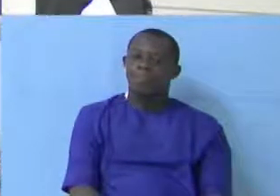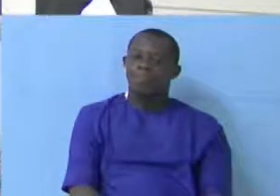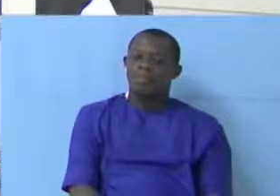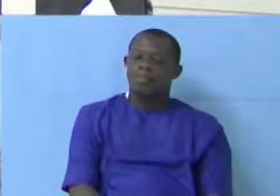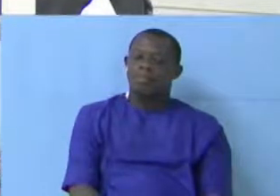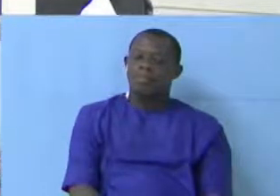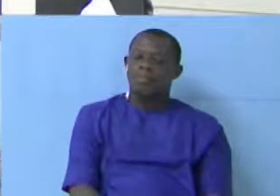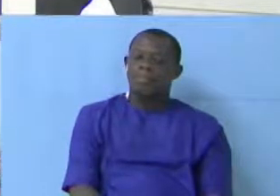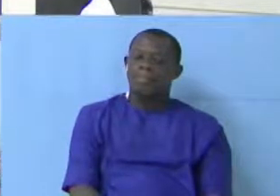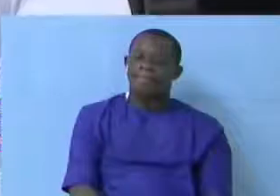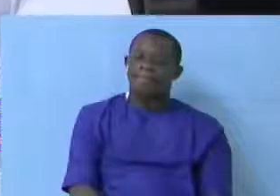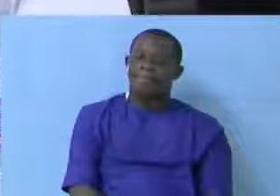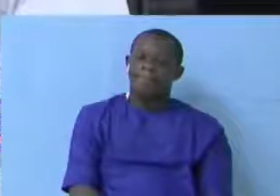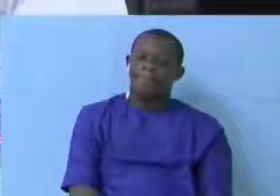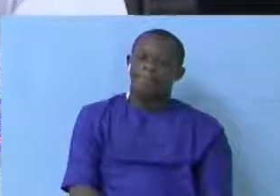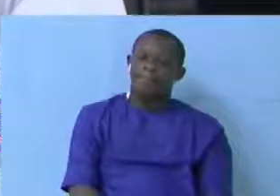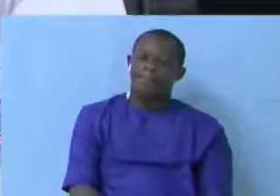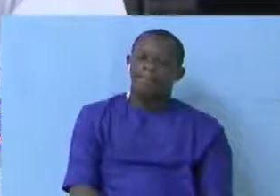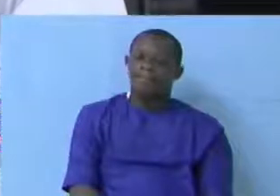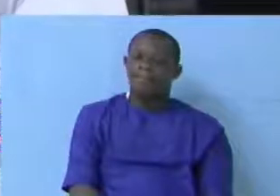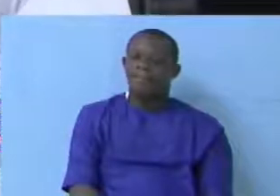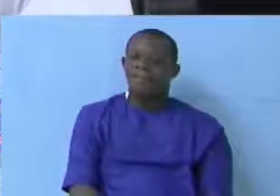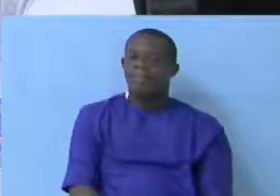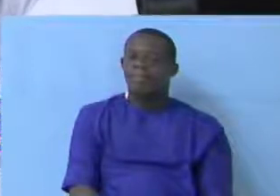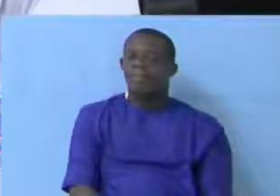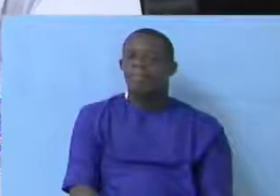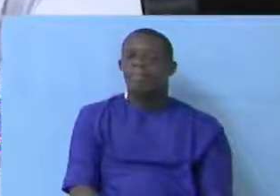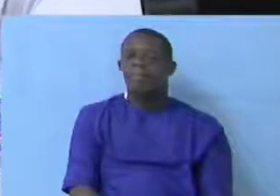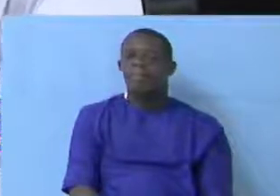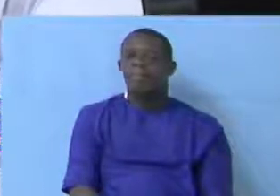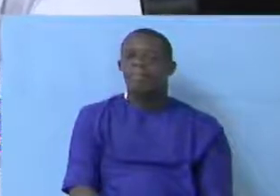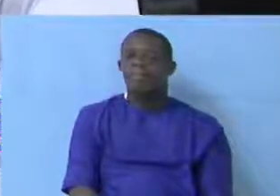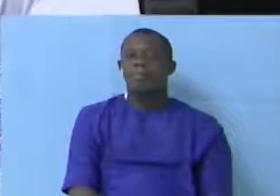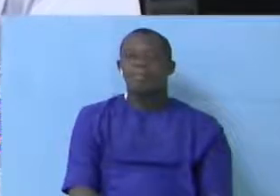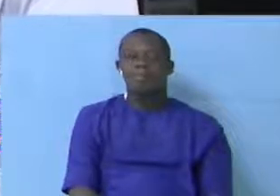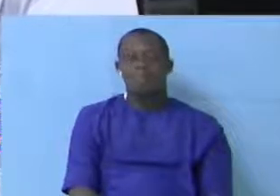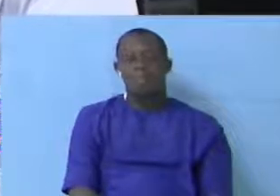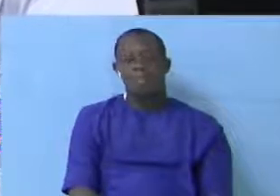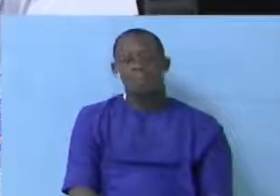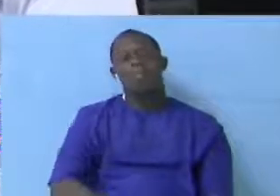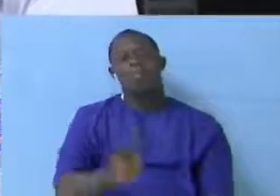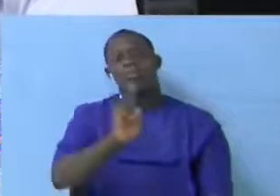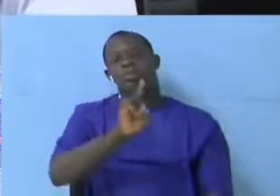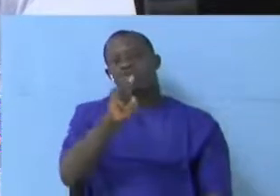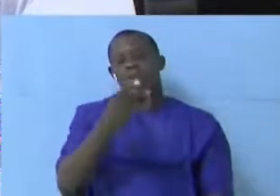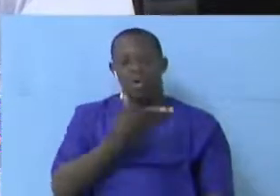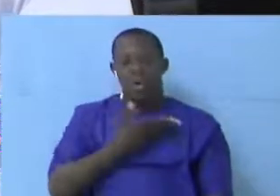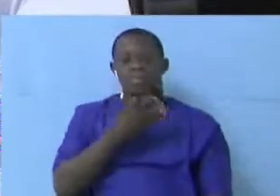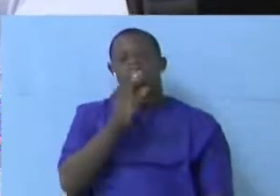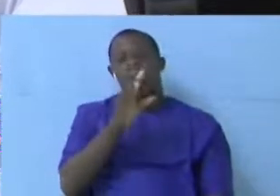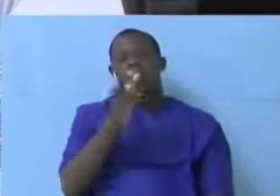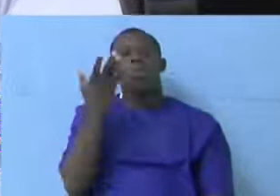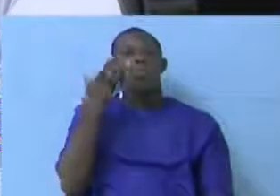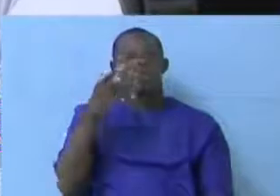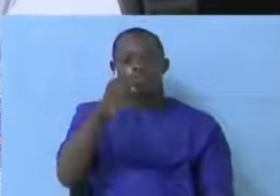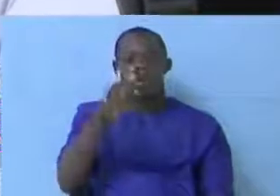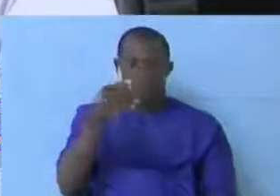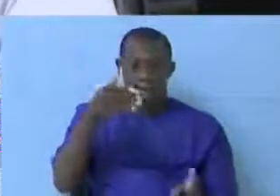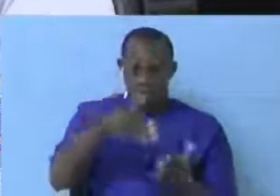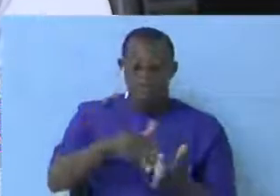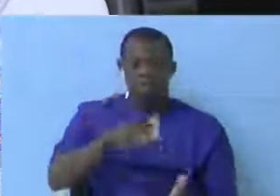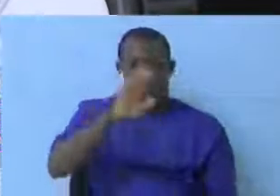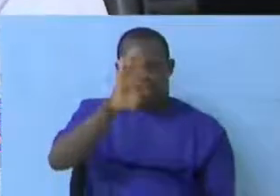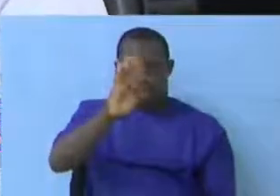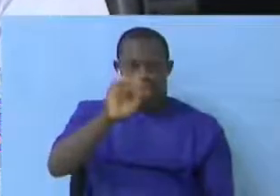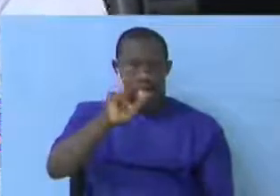can you come back? I mean for wale munyinte ko. What you have stated is Bili that futata baba jobia. when you are upon your arrival at Baba Job's, Ajele ko